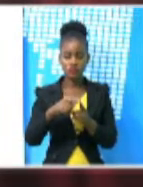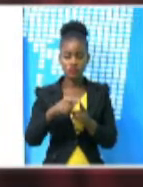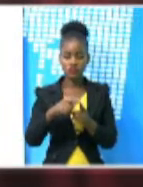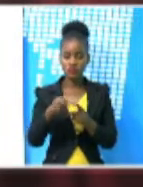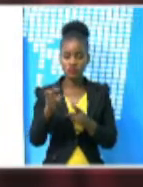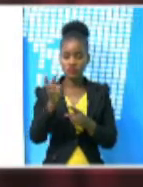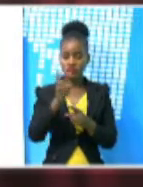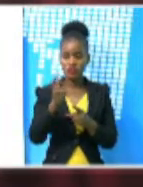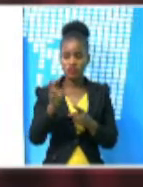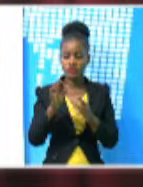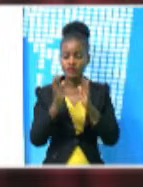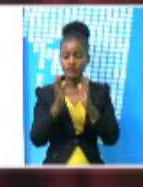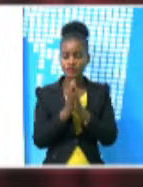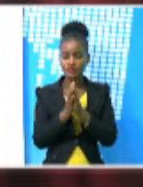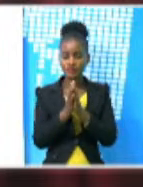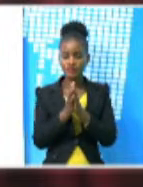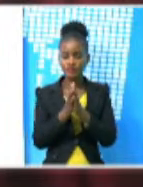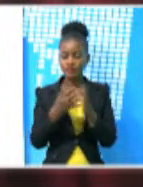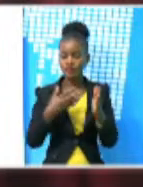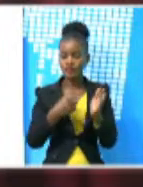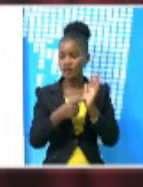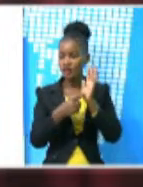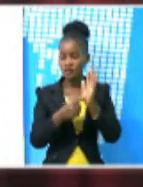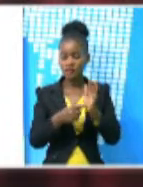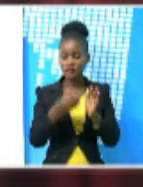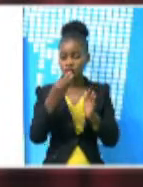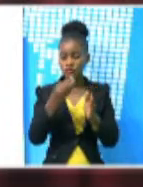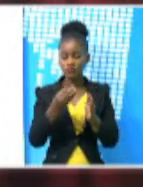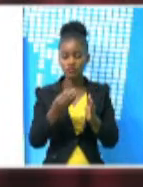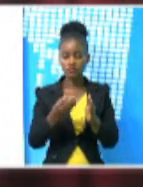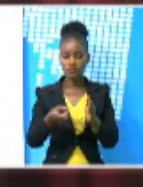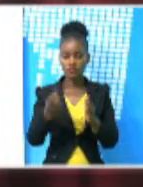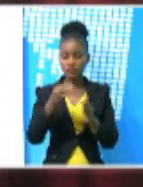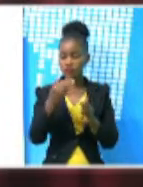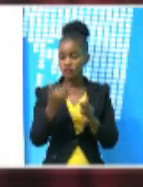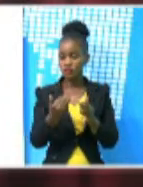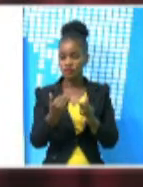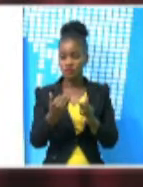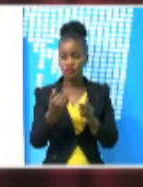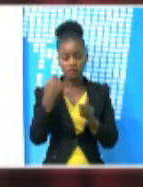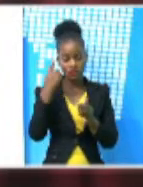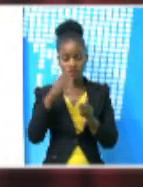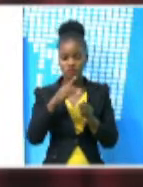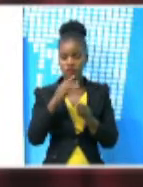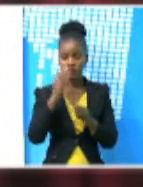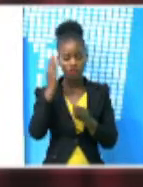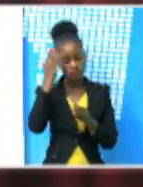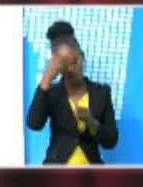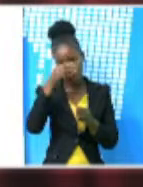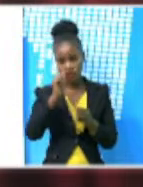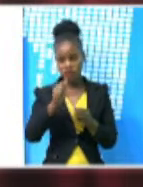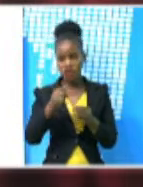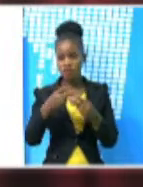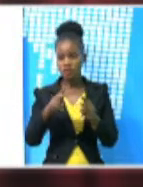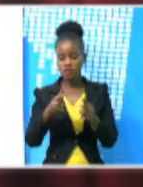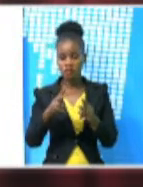monetary union. You have been told that it has a common currency for the whole of East Africa,